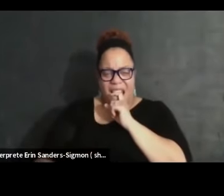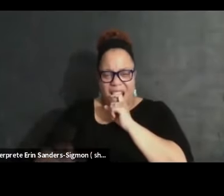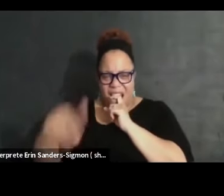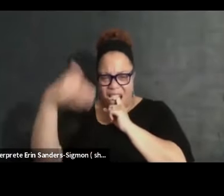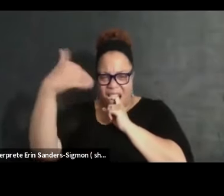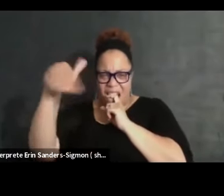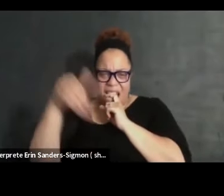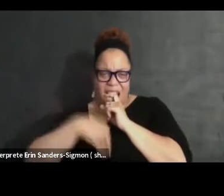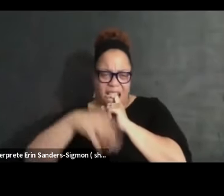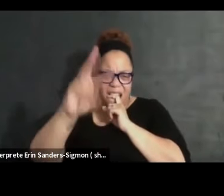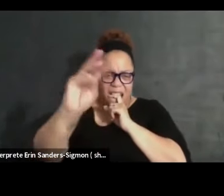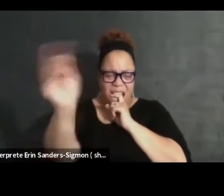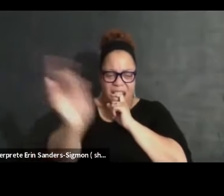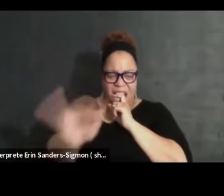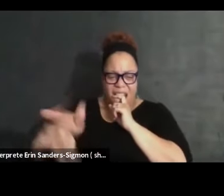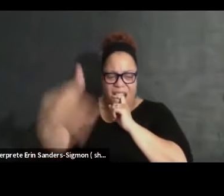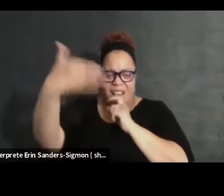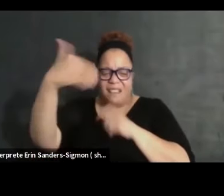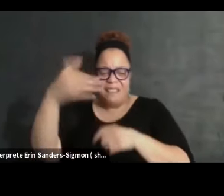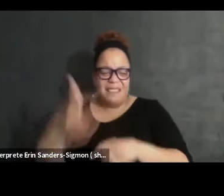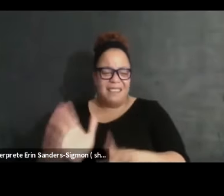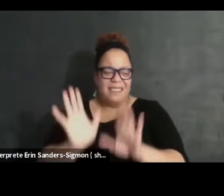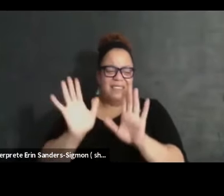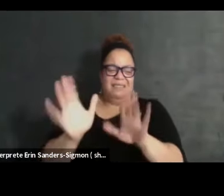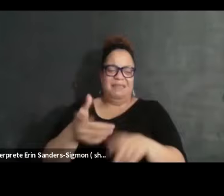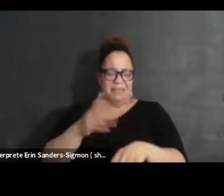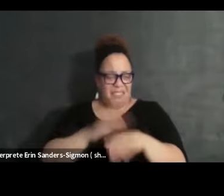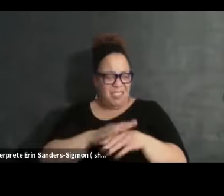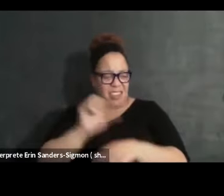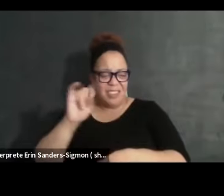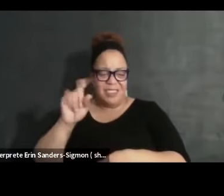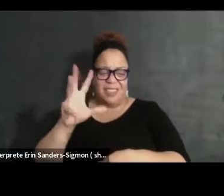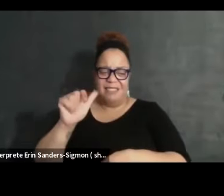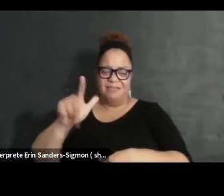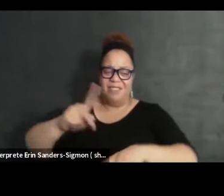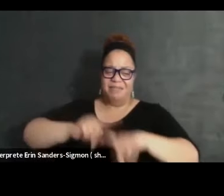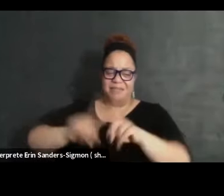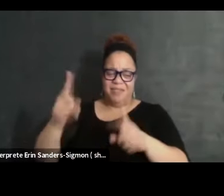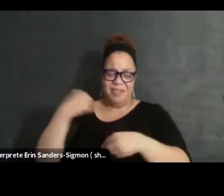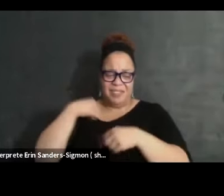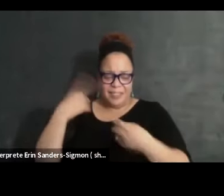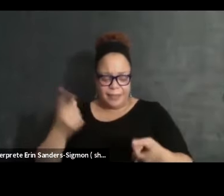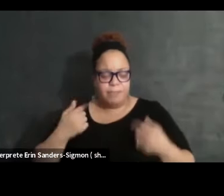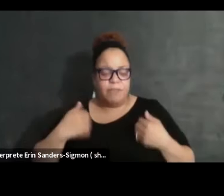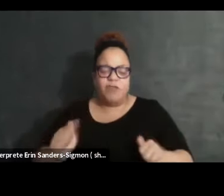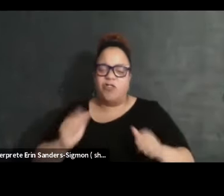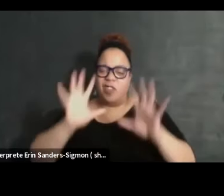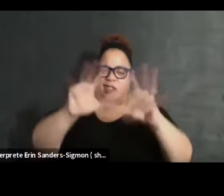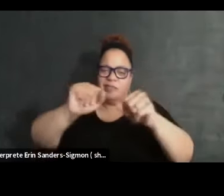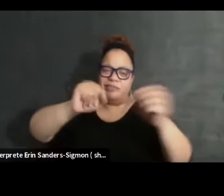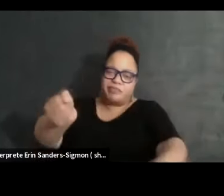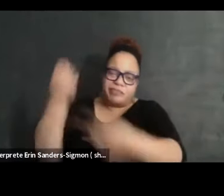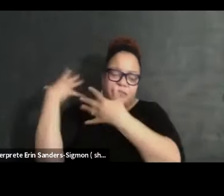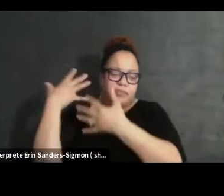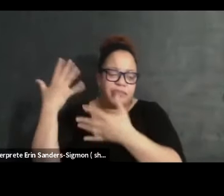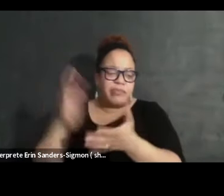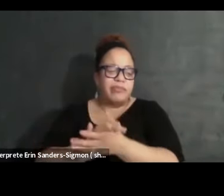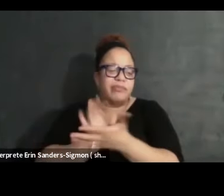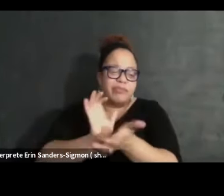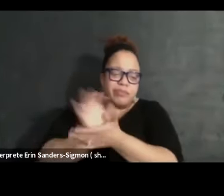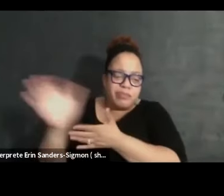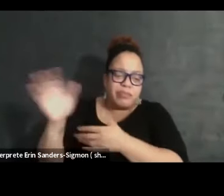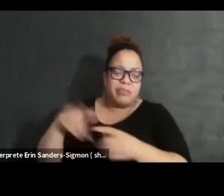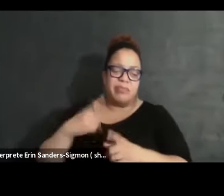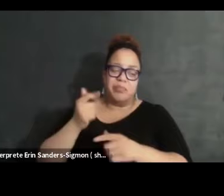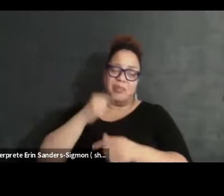ever since they've been trying to scrub him out of their skin. Your body that I convinced myself I loved did not love me,